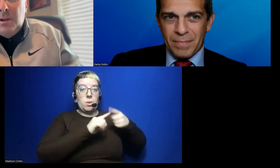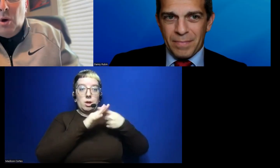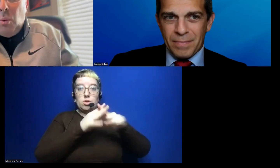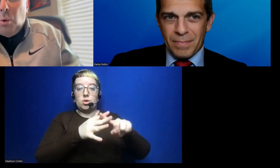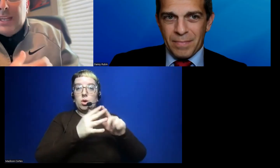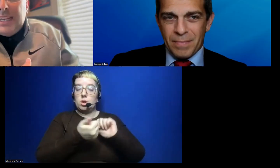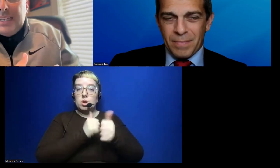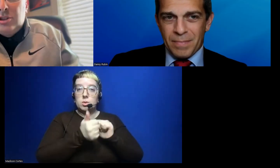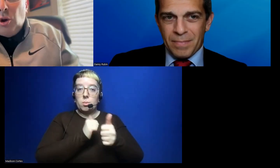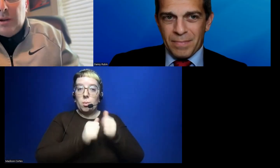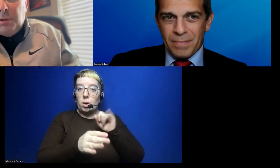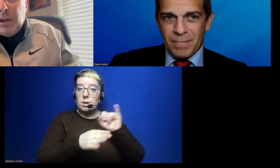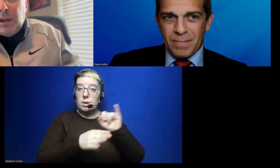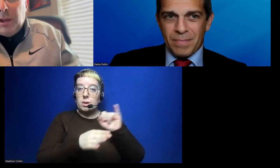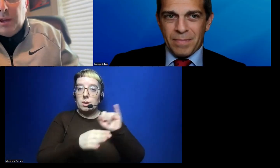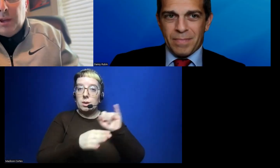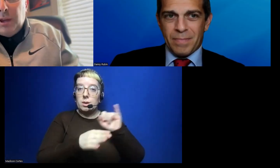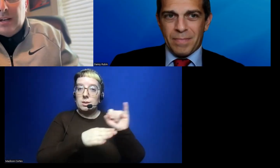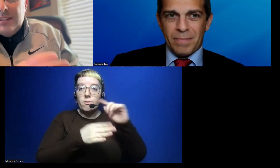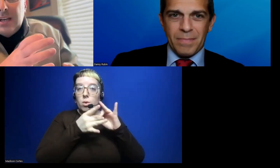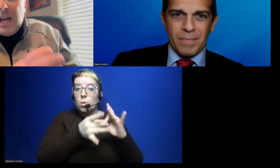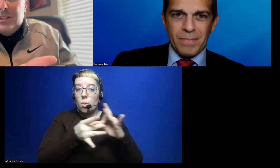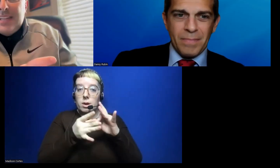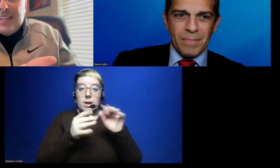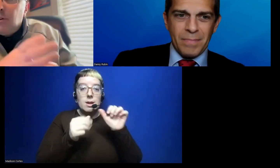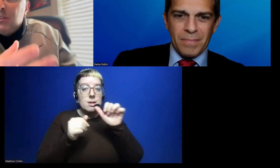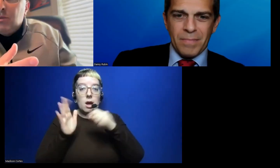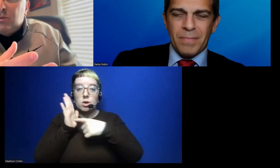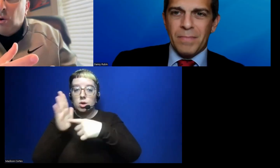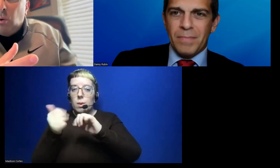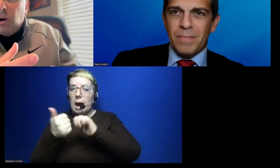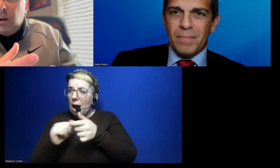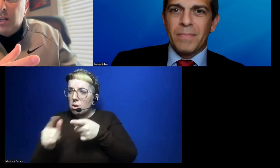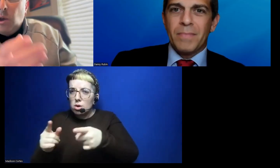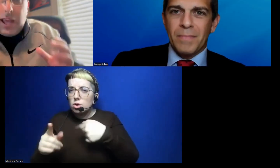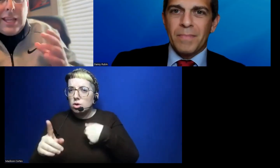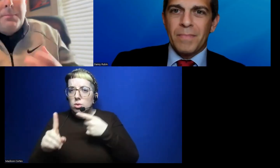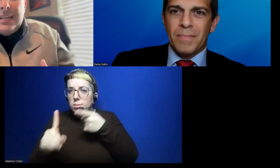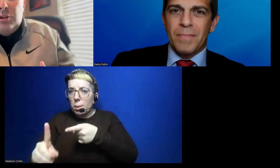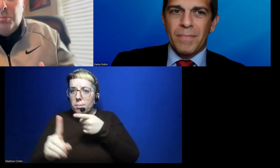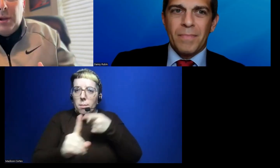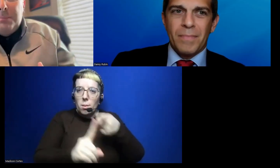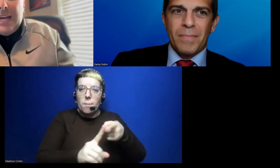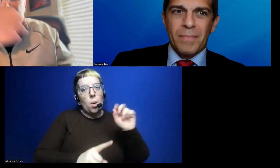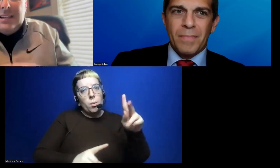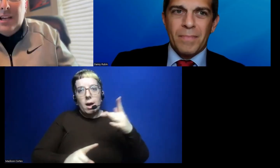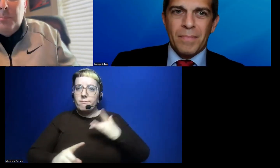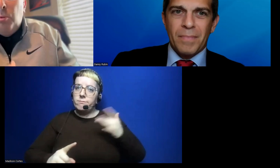coordinator, working and showing players not just how did you score, okay, you made a